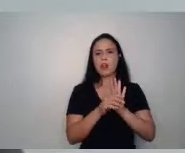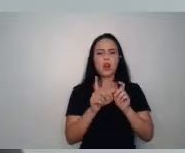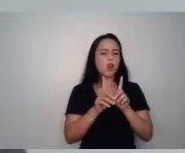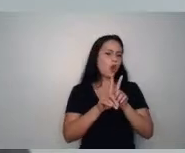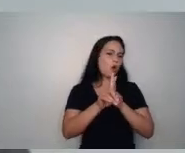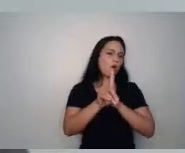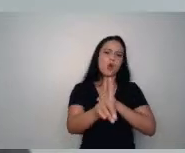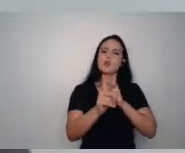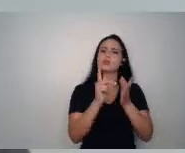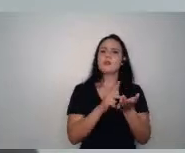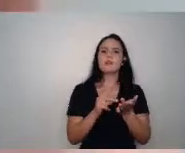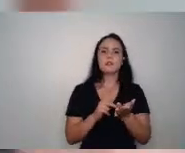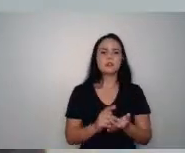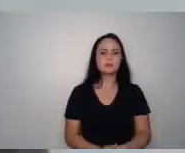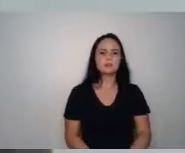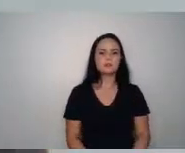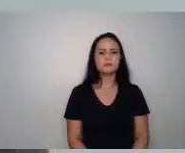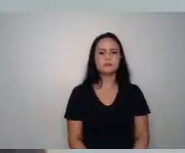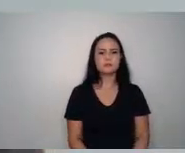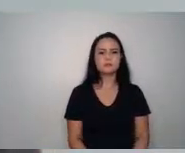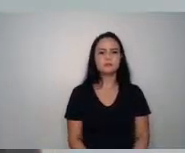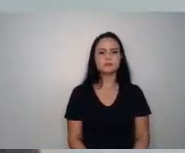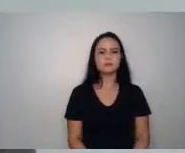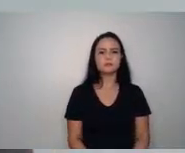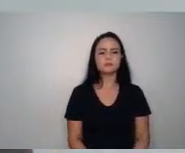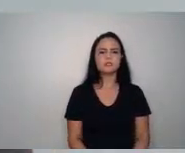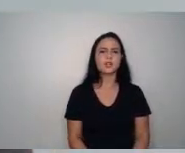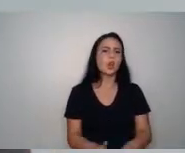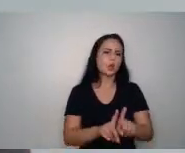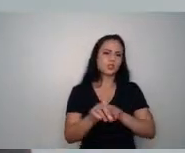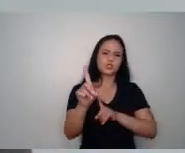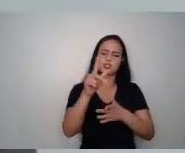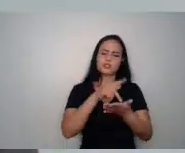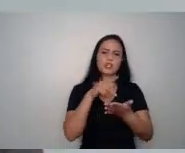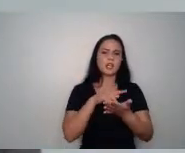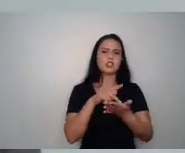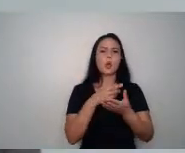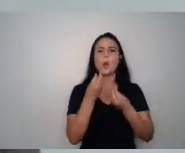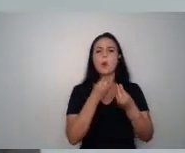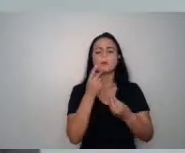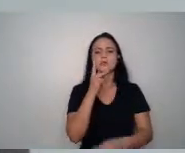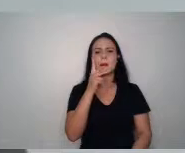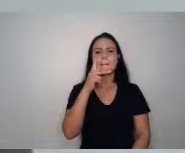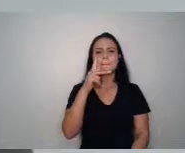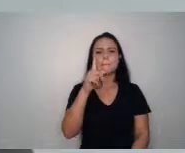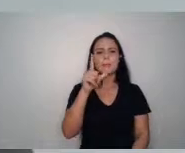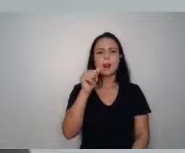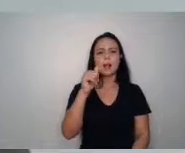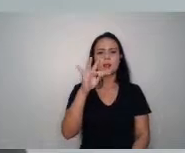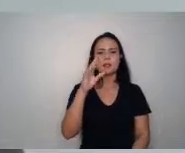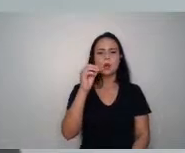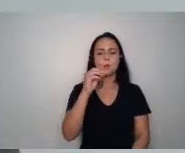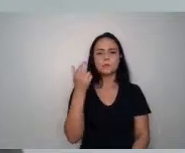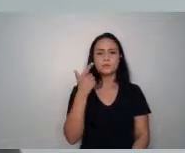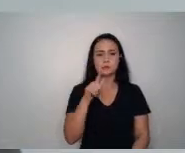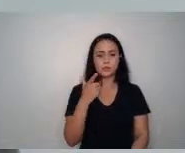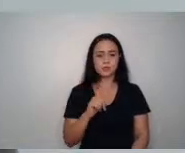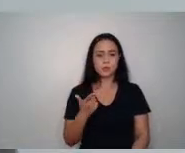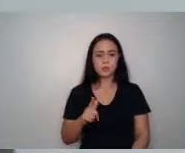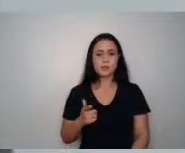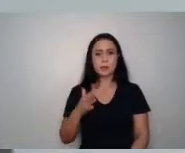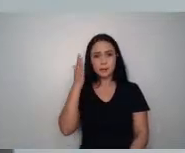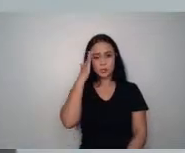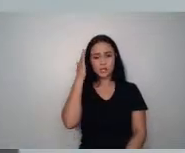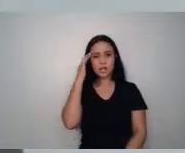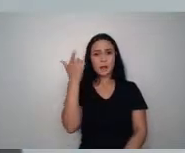is right, considering the law, that is basically very removed from reality. We